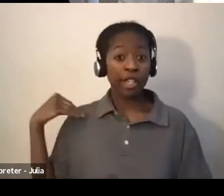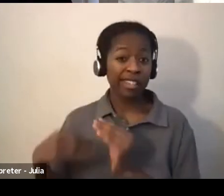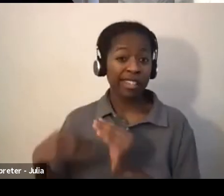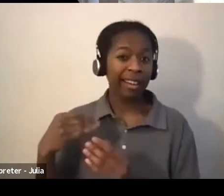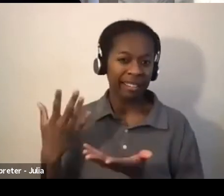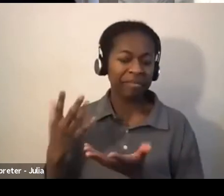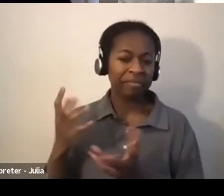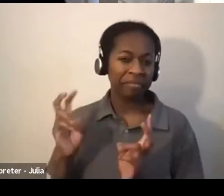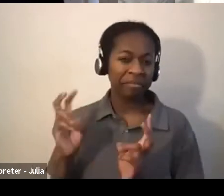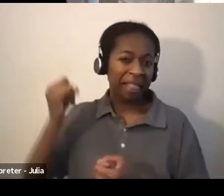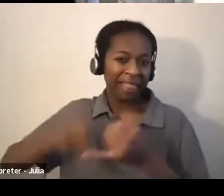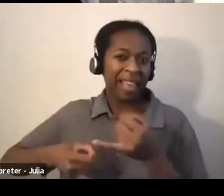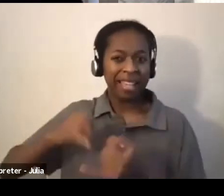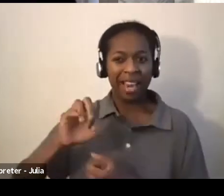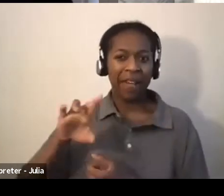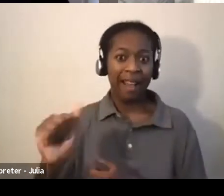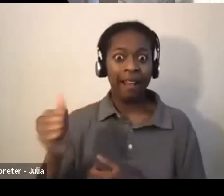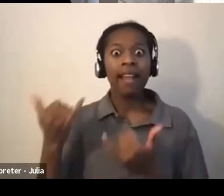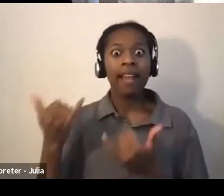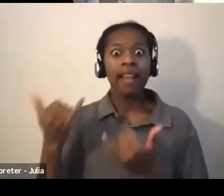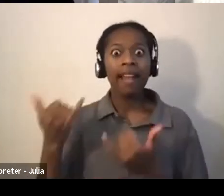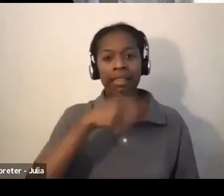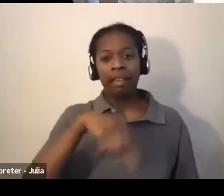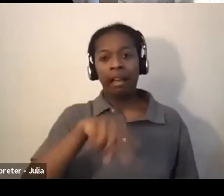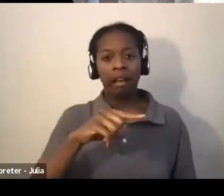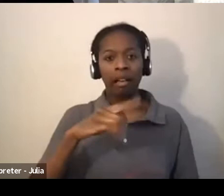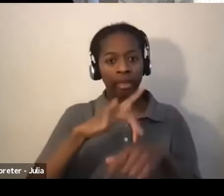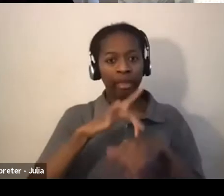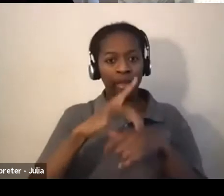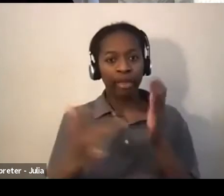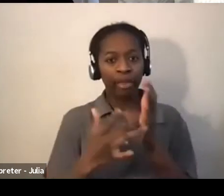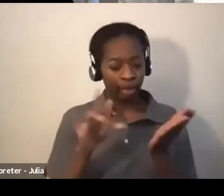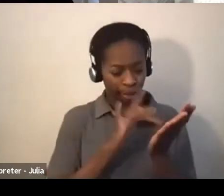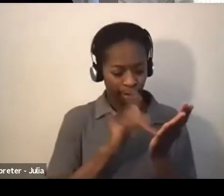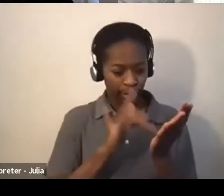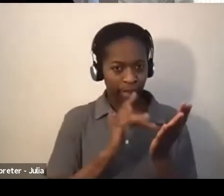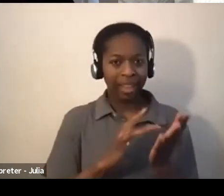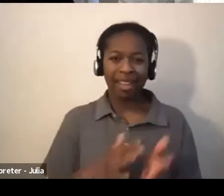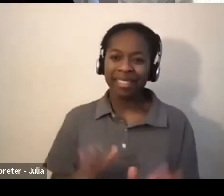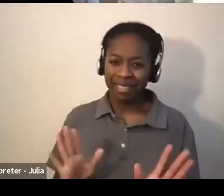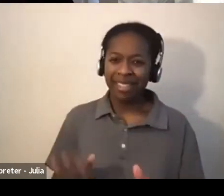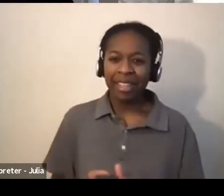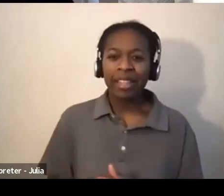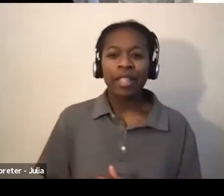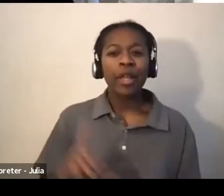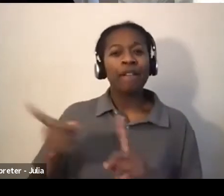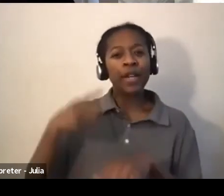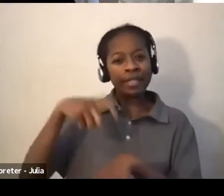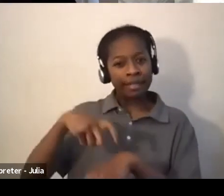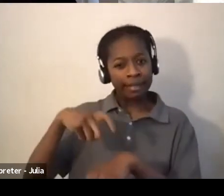that, because now kids are just on the tablet. But no, I would say that was probably the first time where I kind